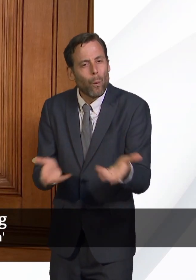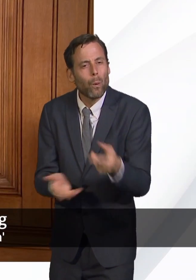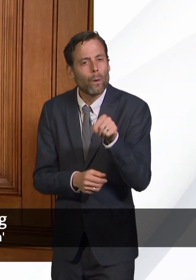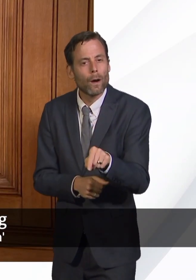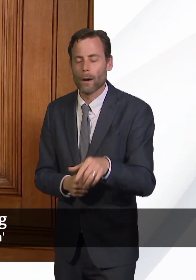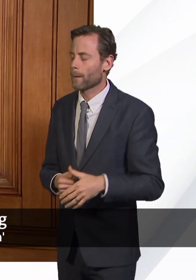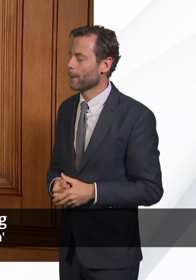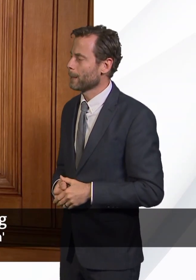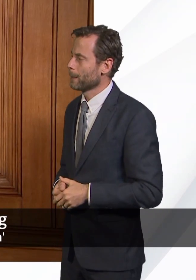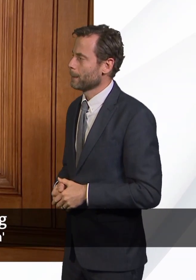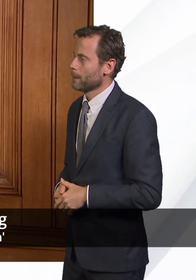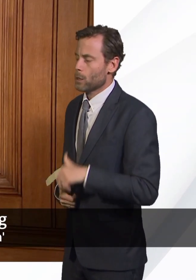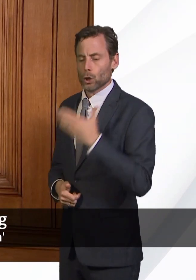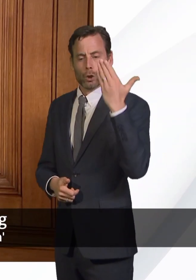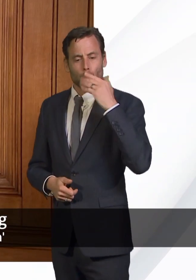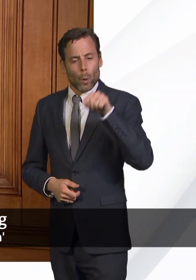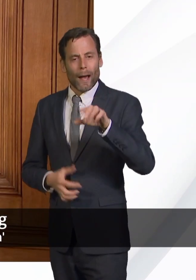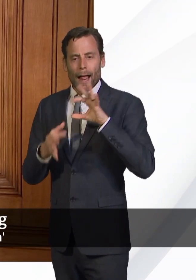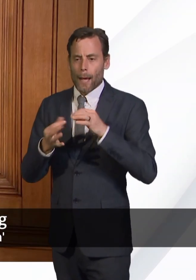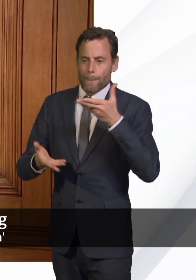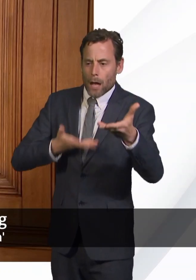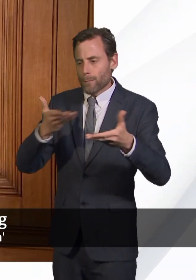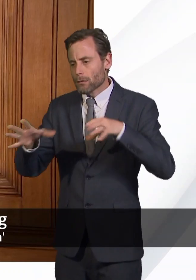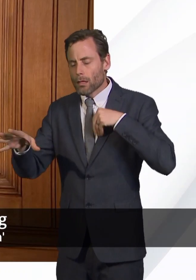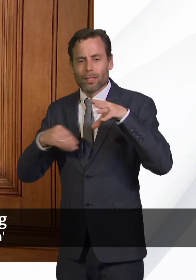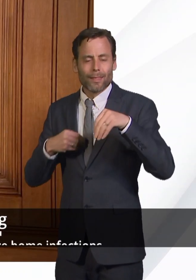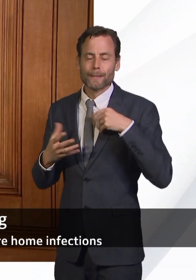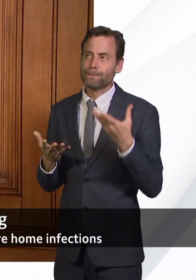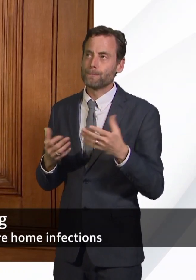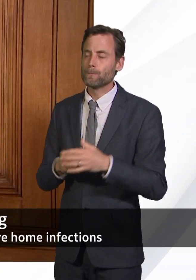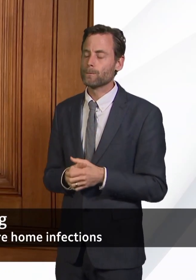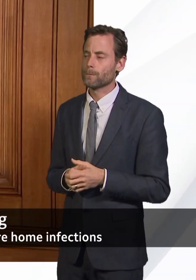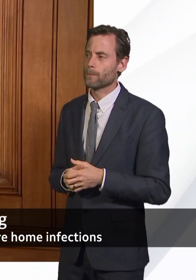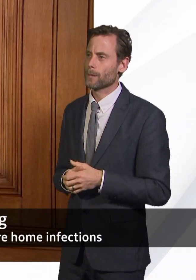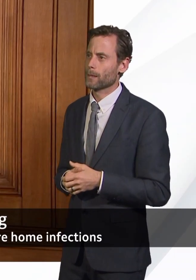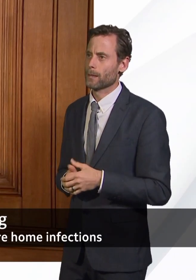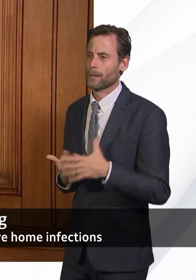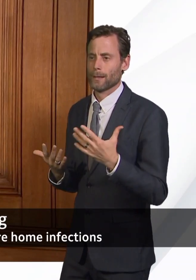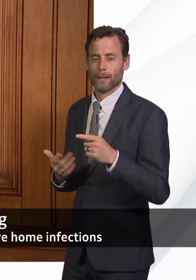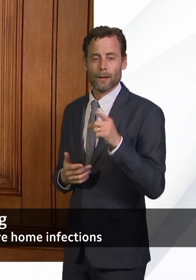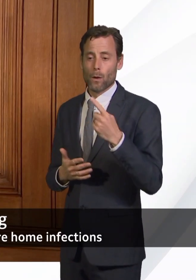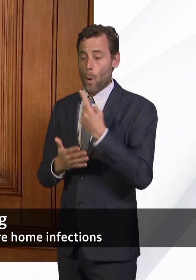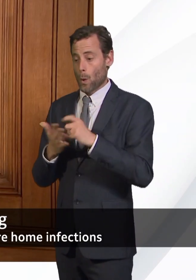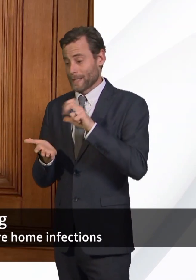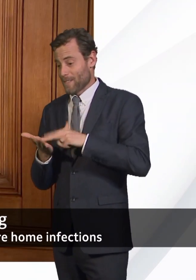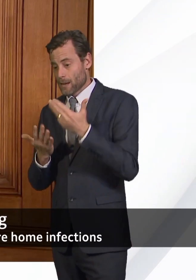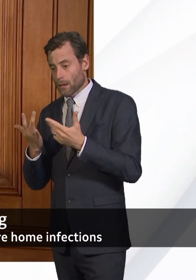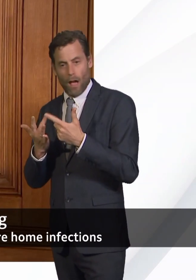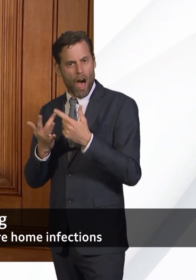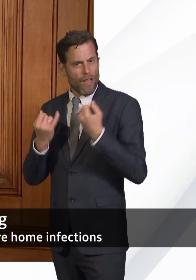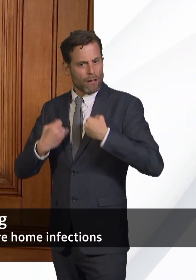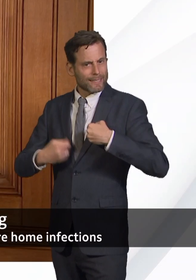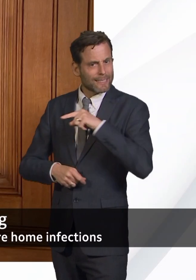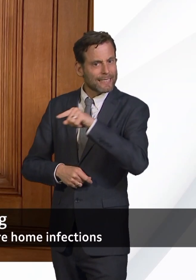transmission, there are a few other scenarios where infectious disease is quite interesting, because the school environment is